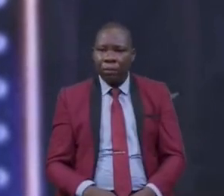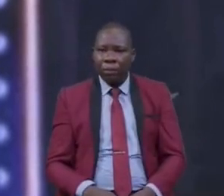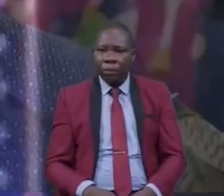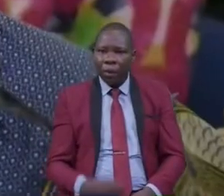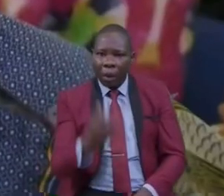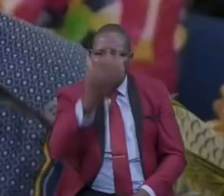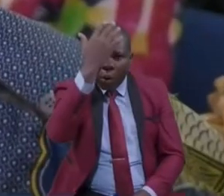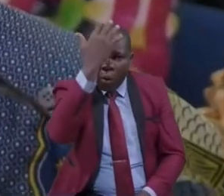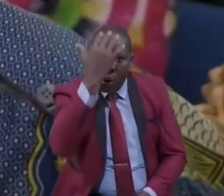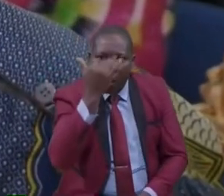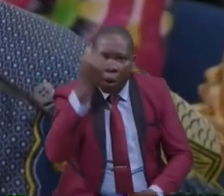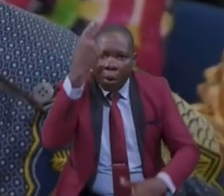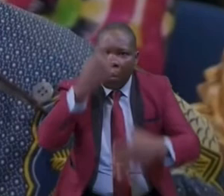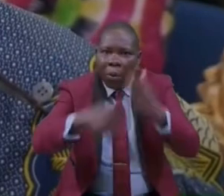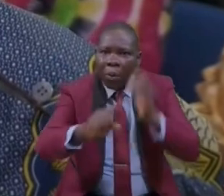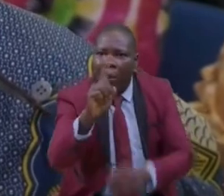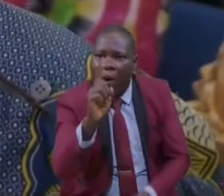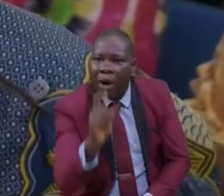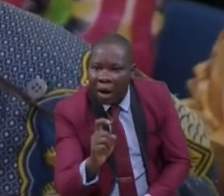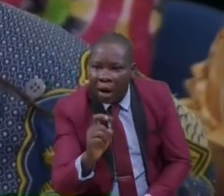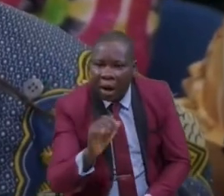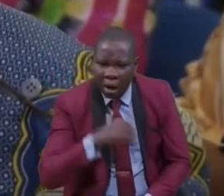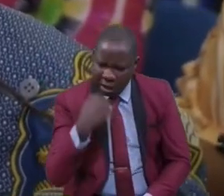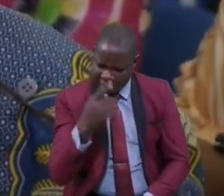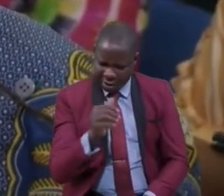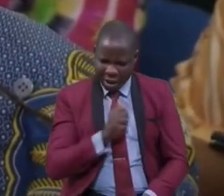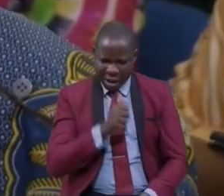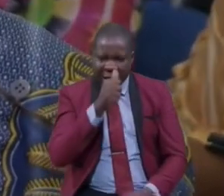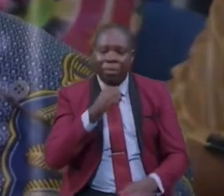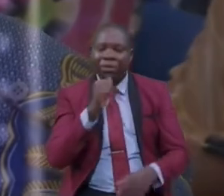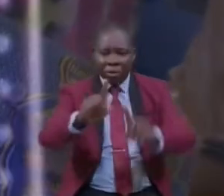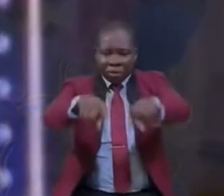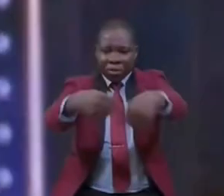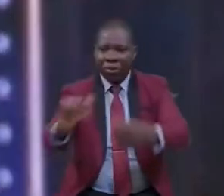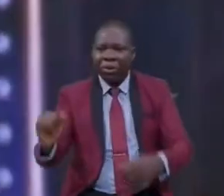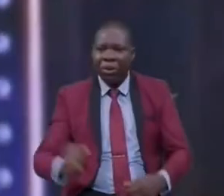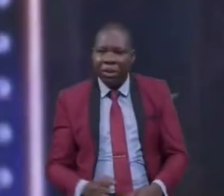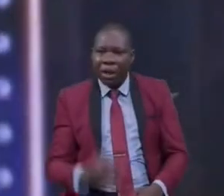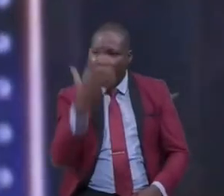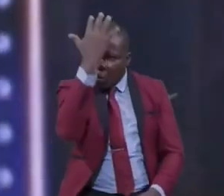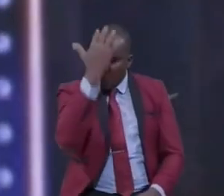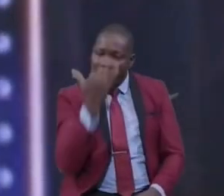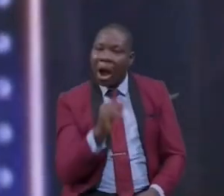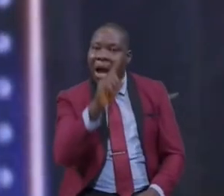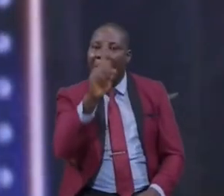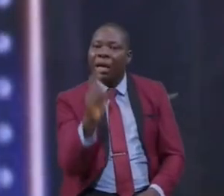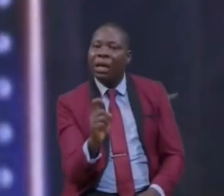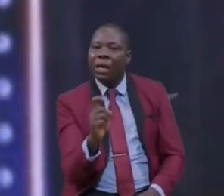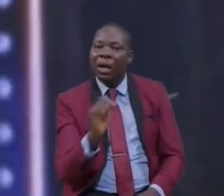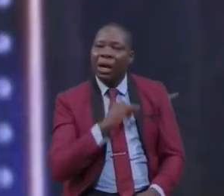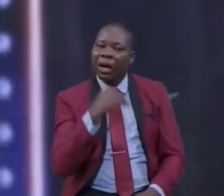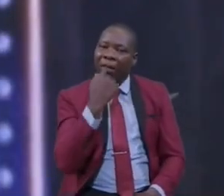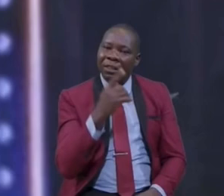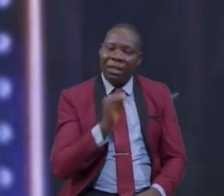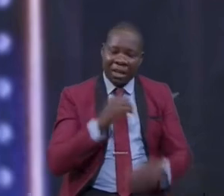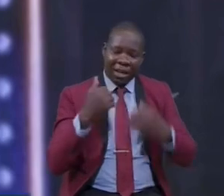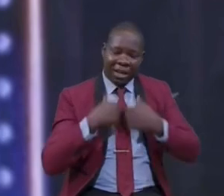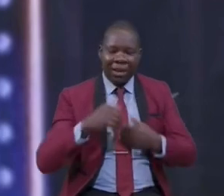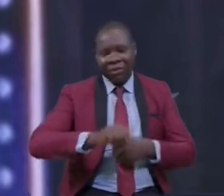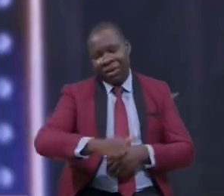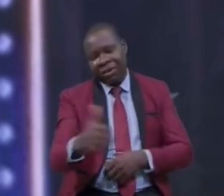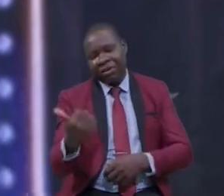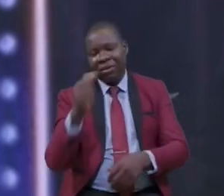"What?" I said, "I'm not going." "Why?" I said, "I have an assignment."